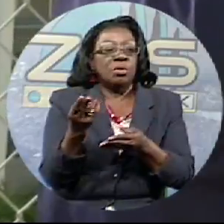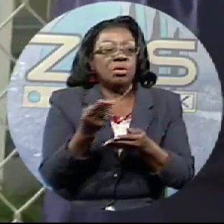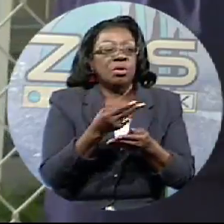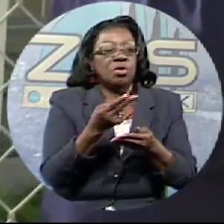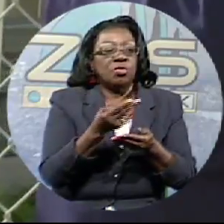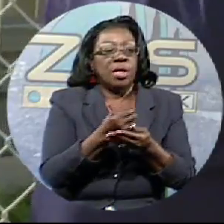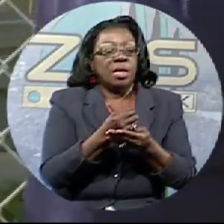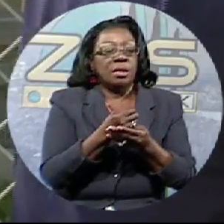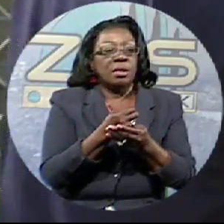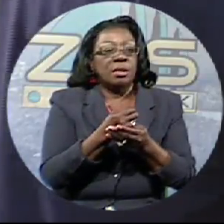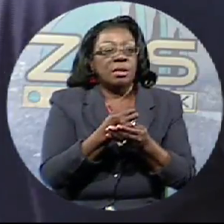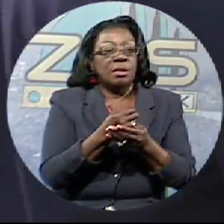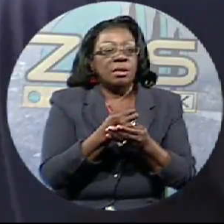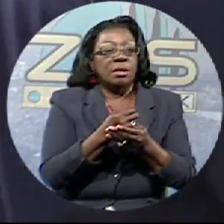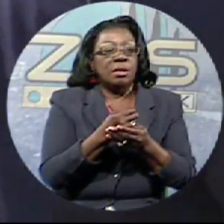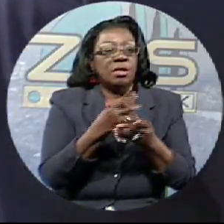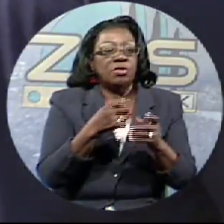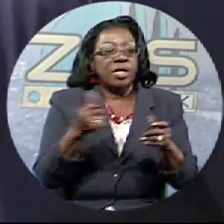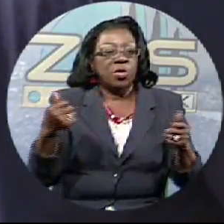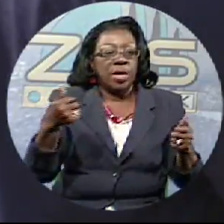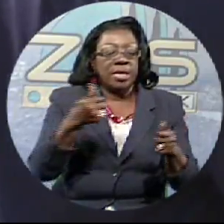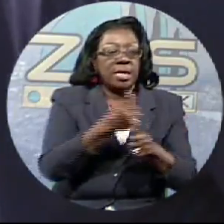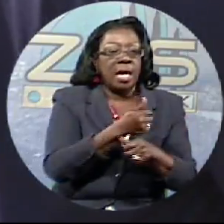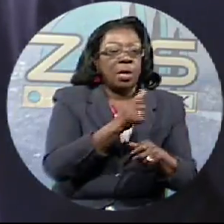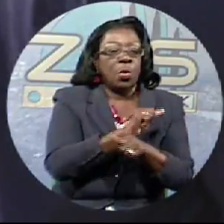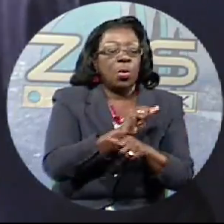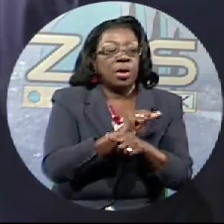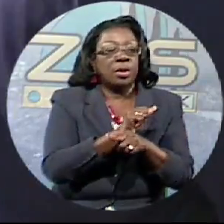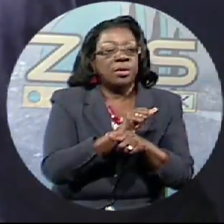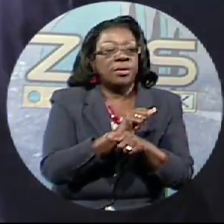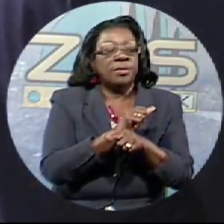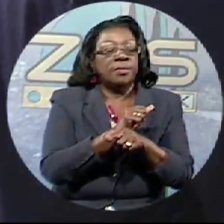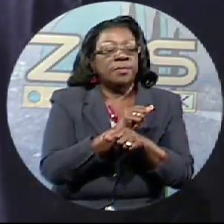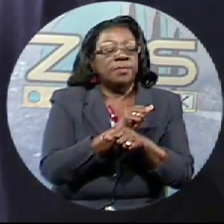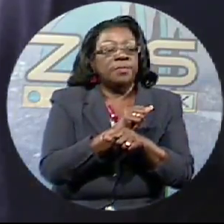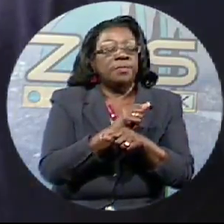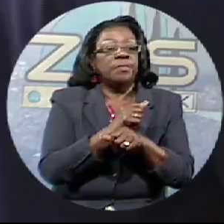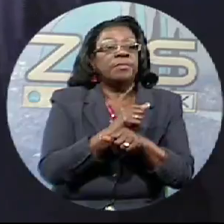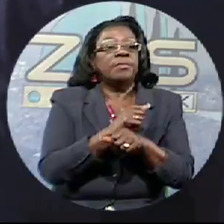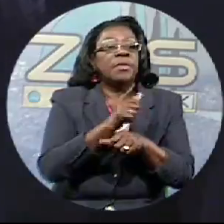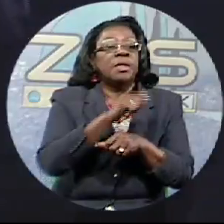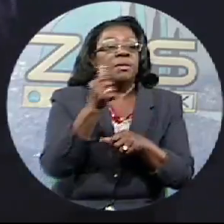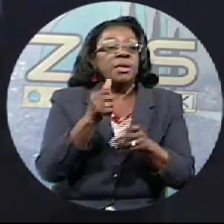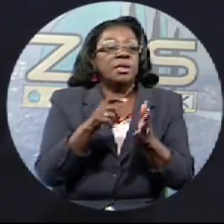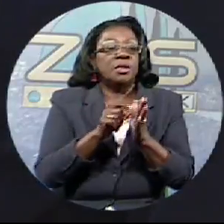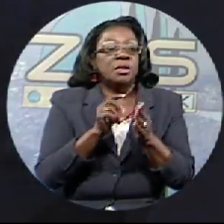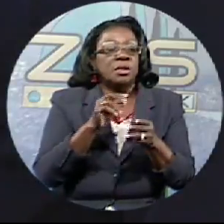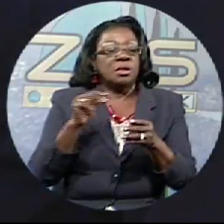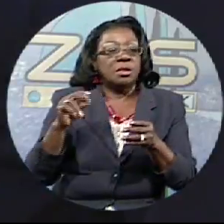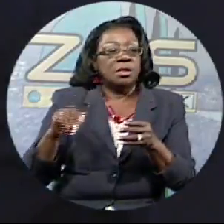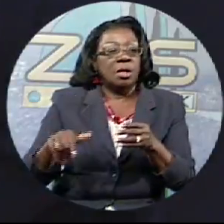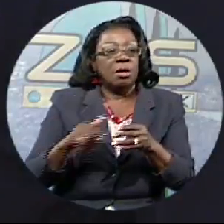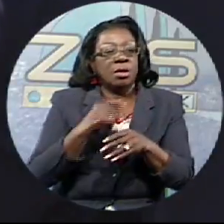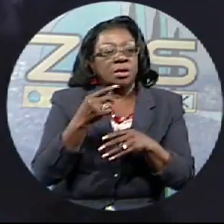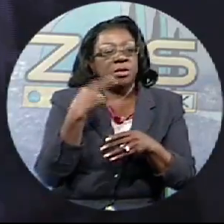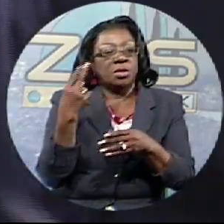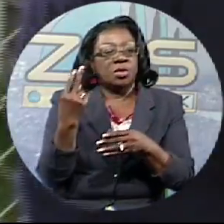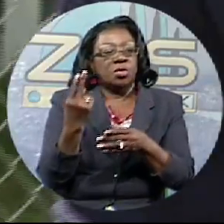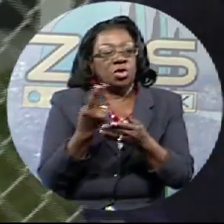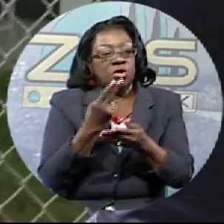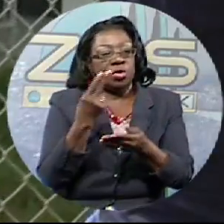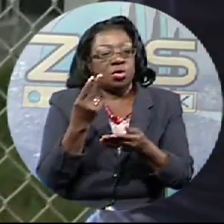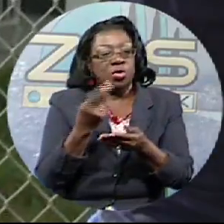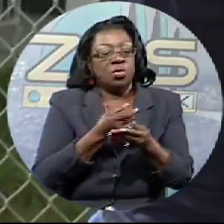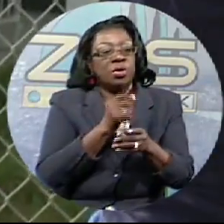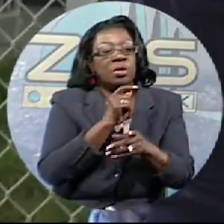could attack, do attack work if it's need be. Bradley dog is, like I say, is dual purpose.